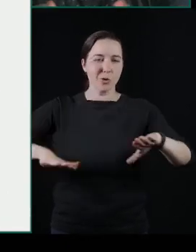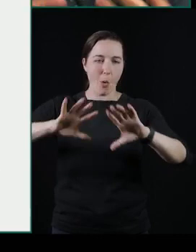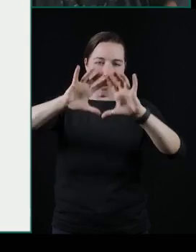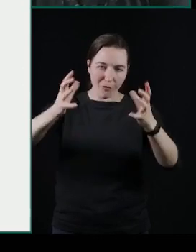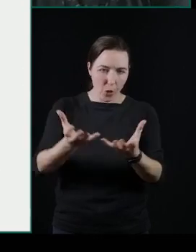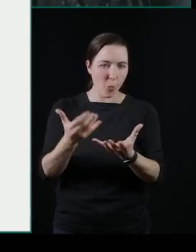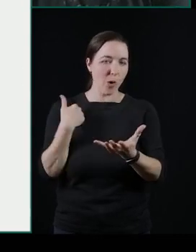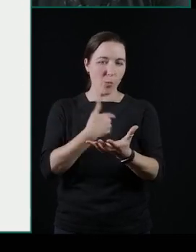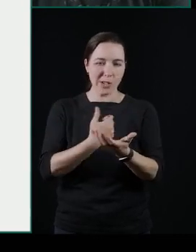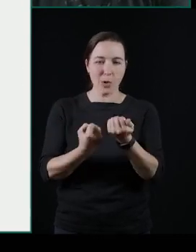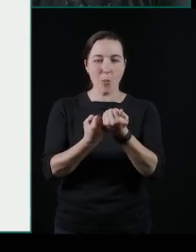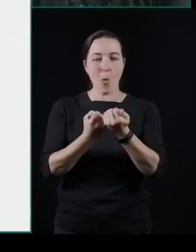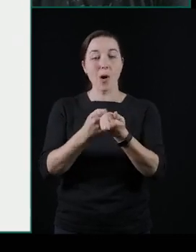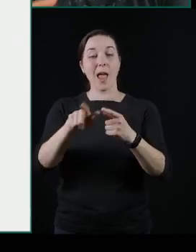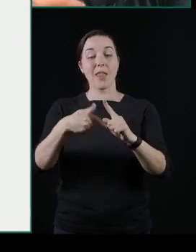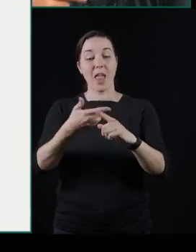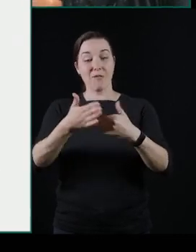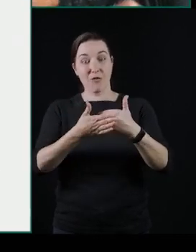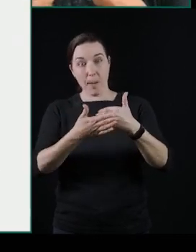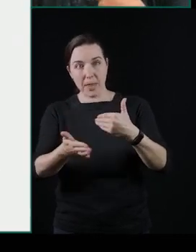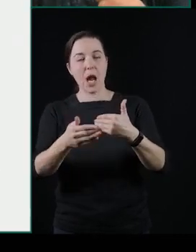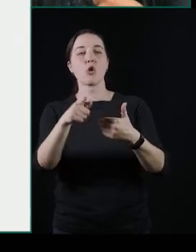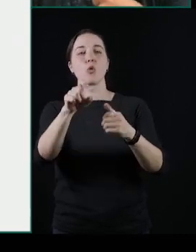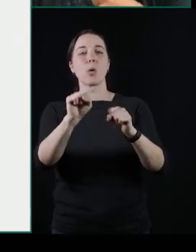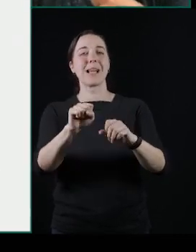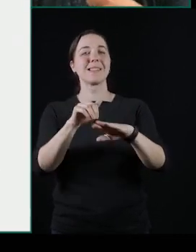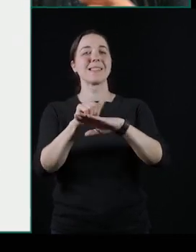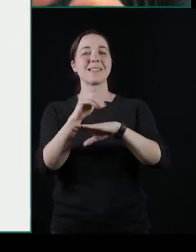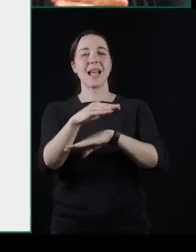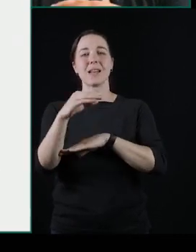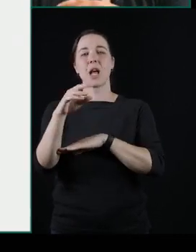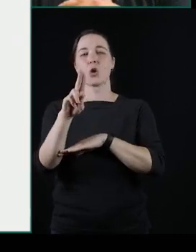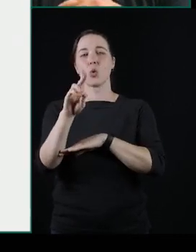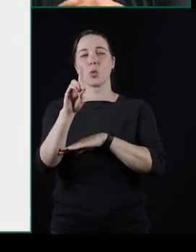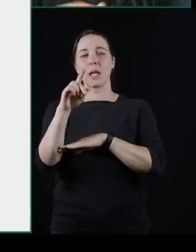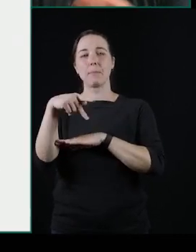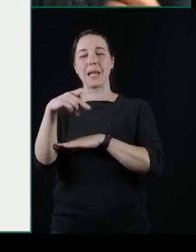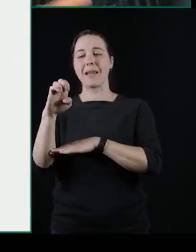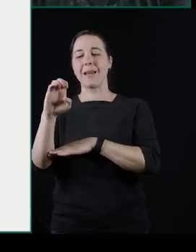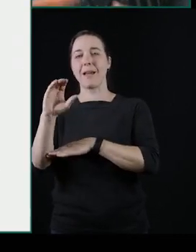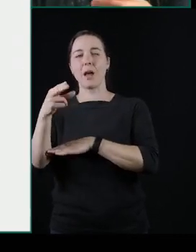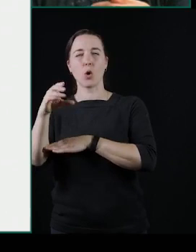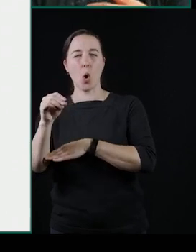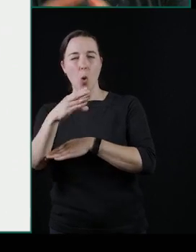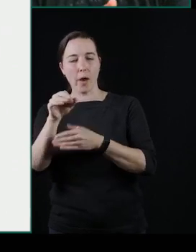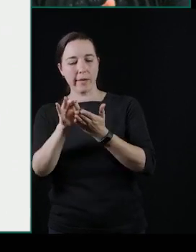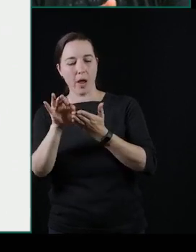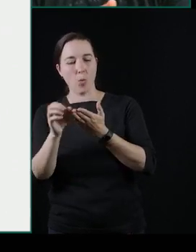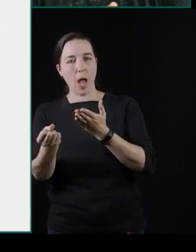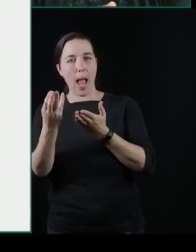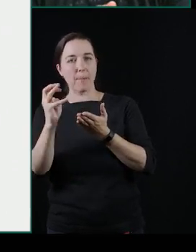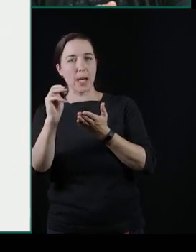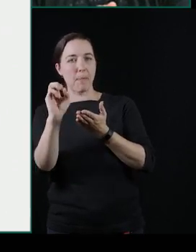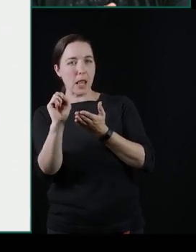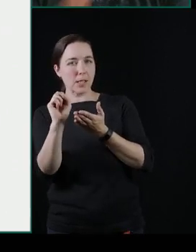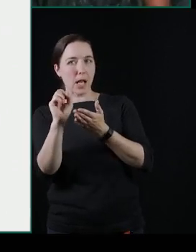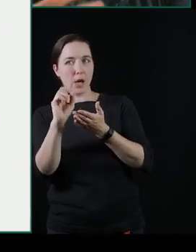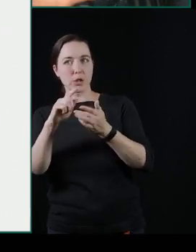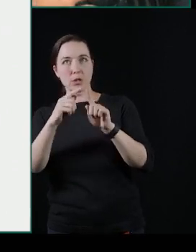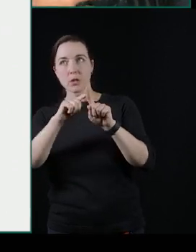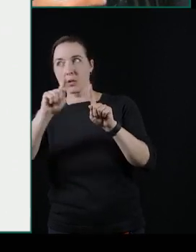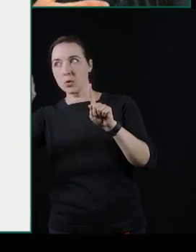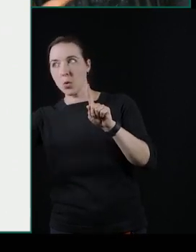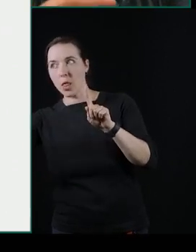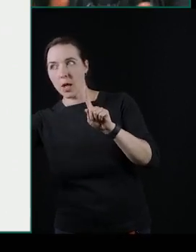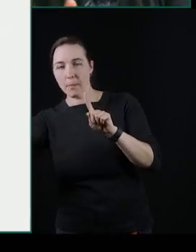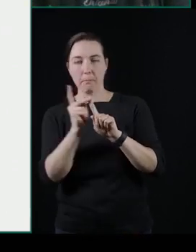And there, your matchmaker essentially can send a UDP echo and then count the number of milliseconds the response